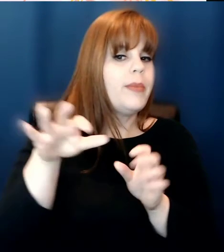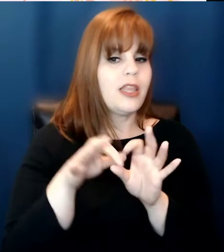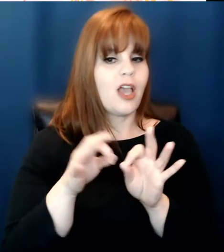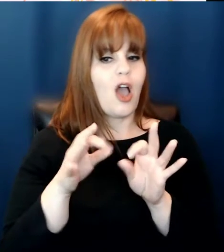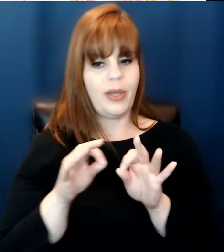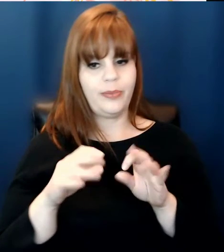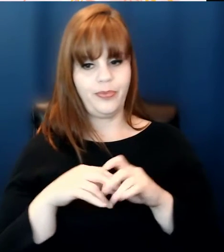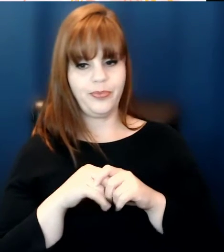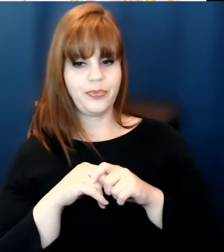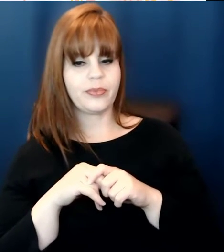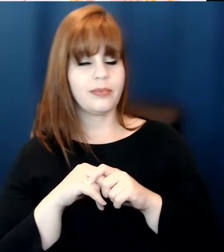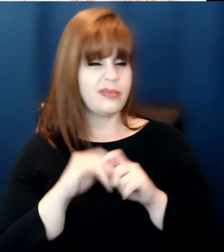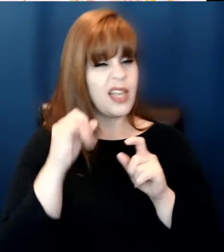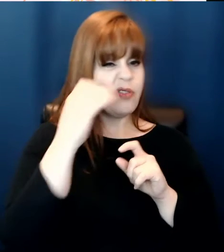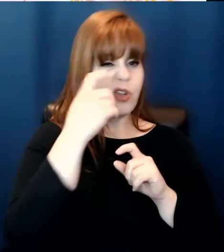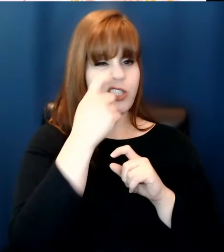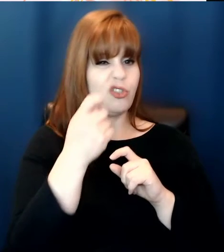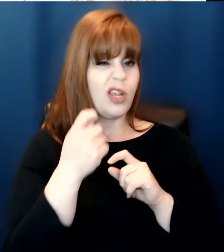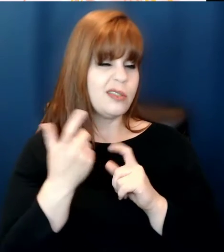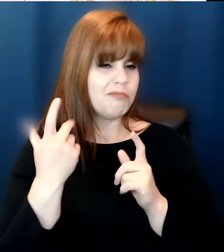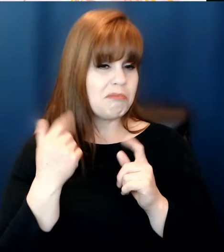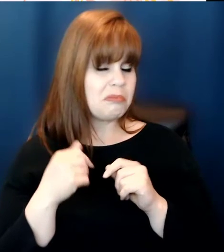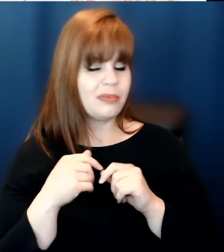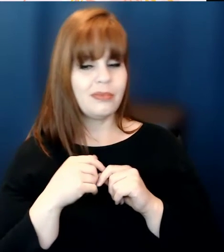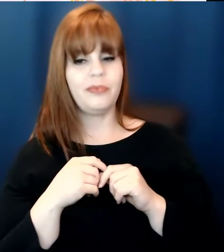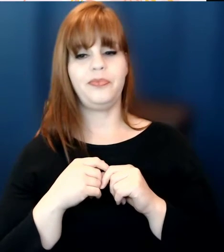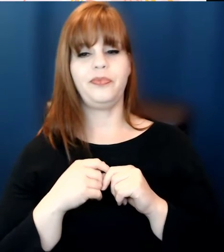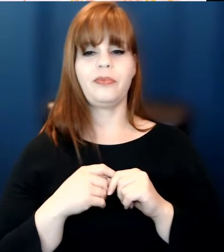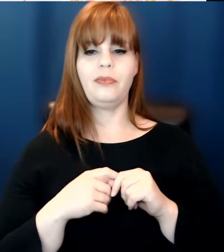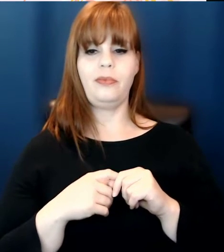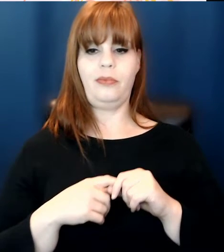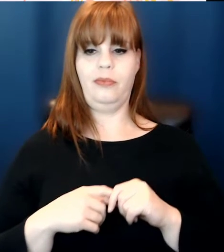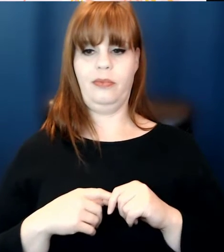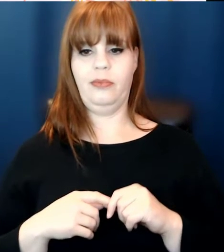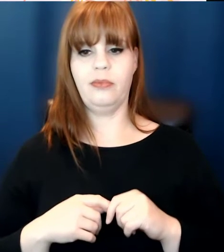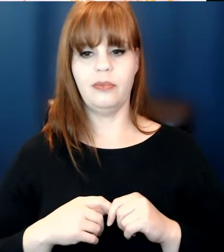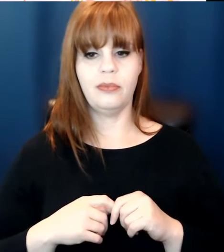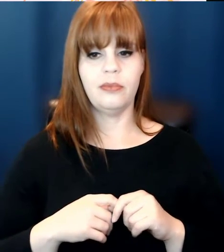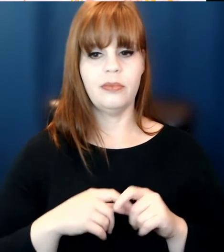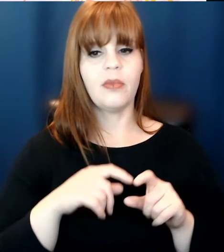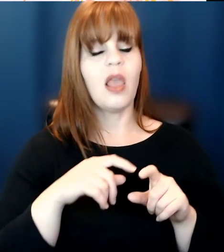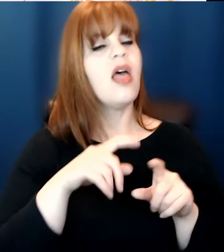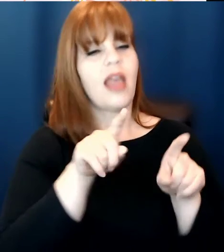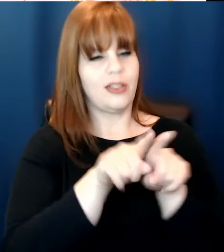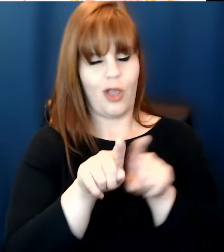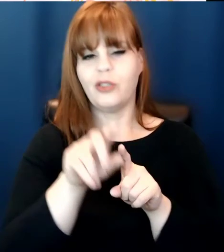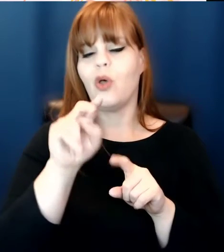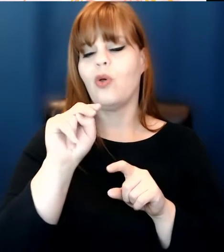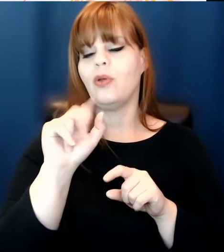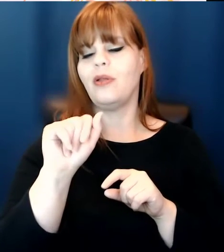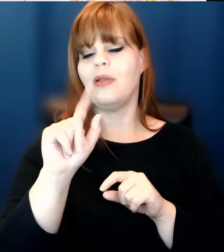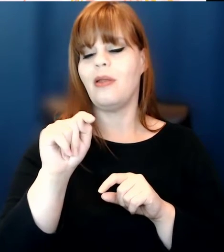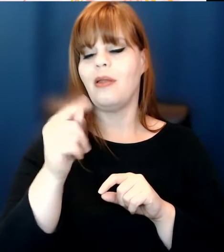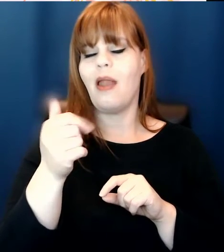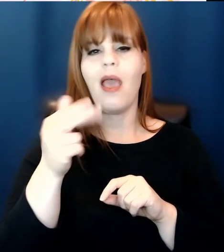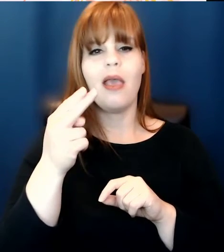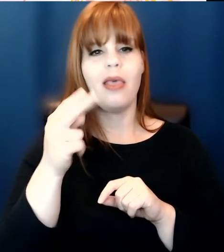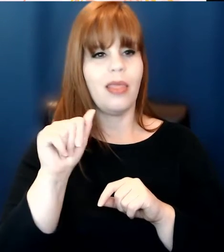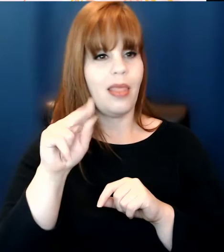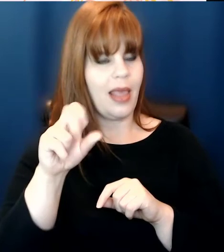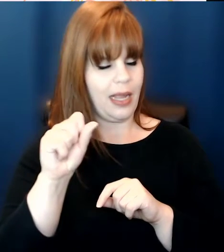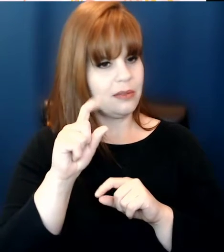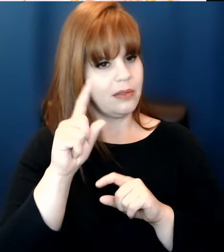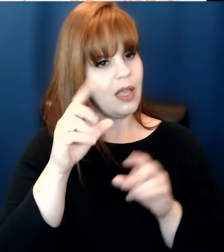it in the comments below if you're interested. And that's kind of also Nathan's comment, which is usually using